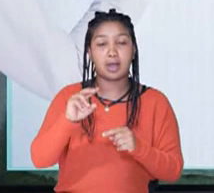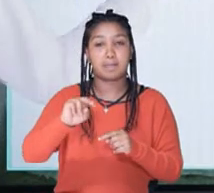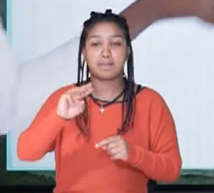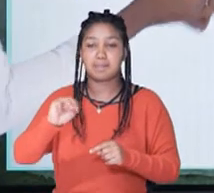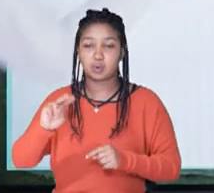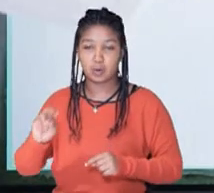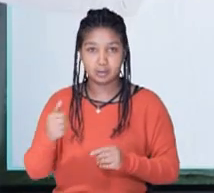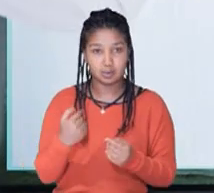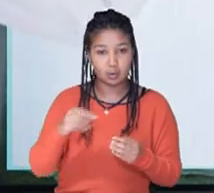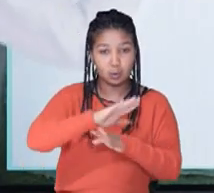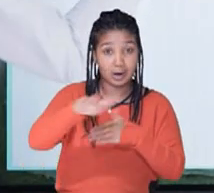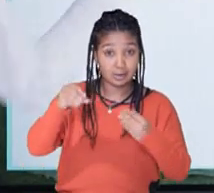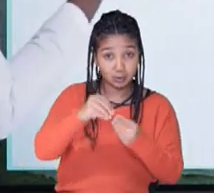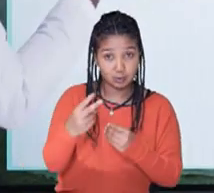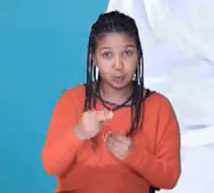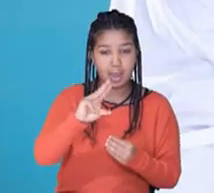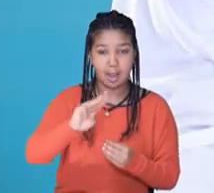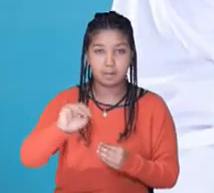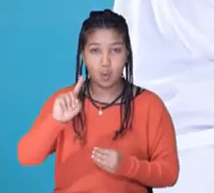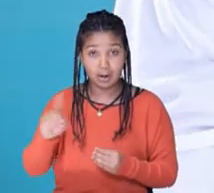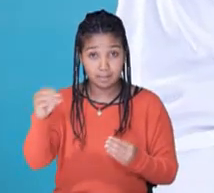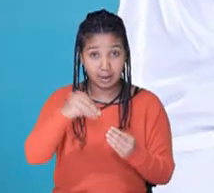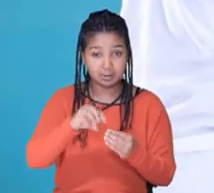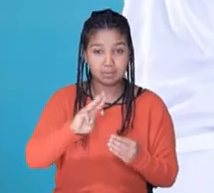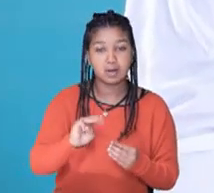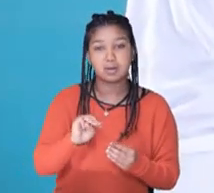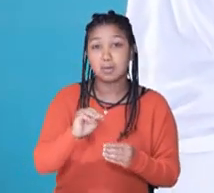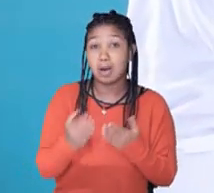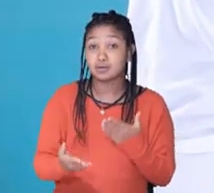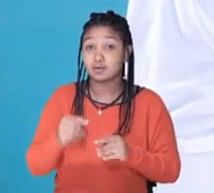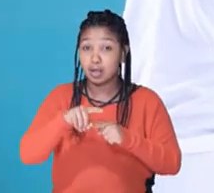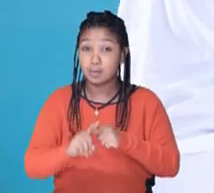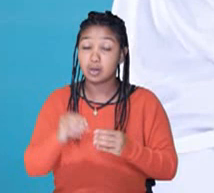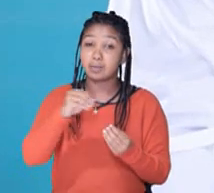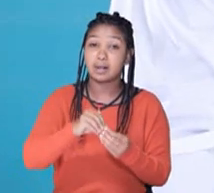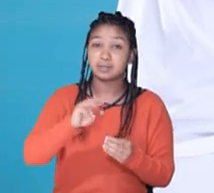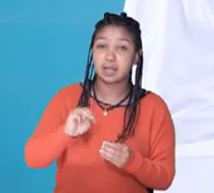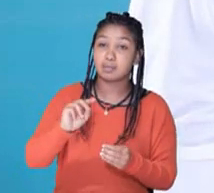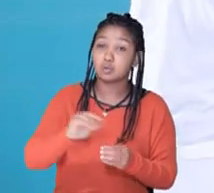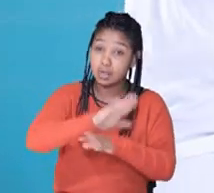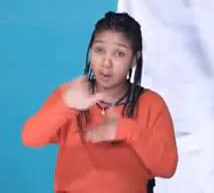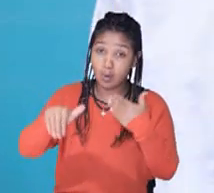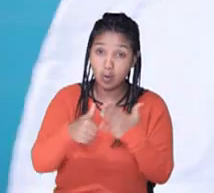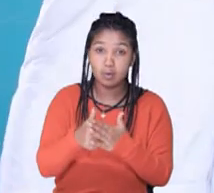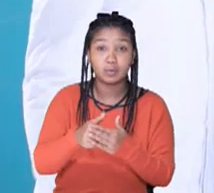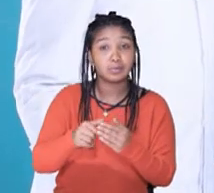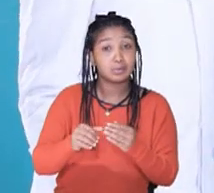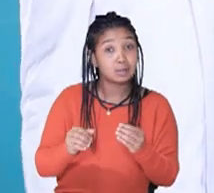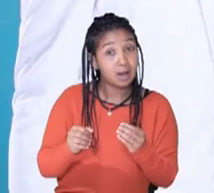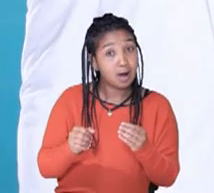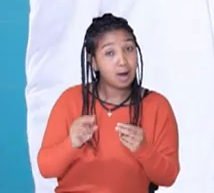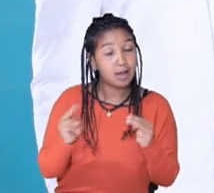m2a. Therefore, we can add all these two, m1 plus mass of the pulley plus m2, the whole times